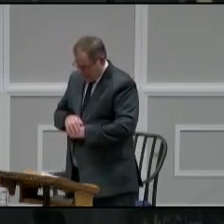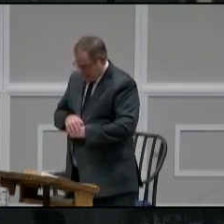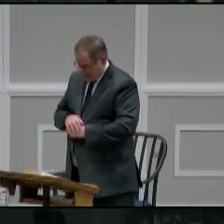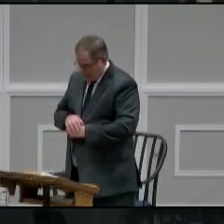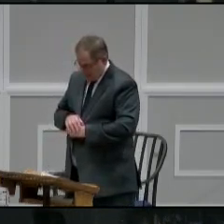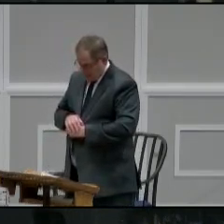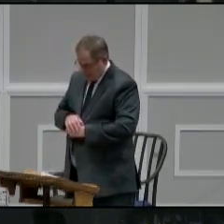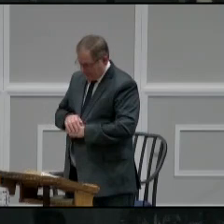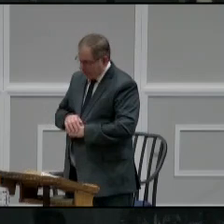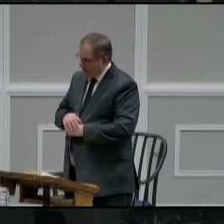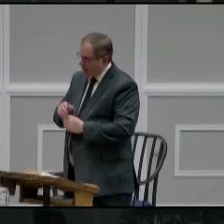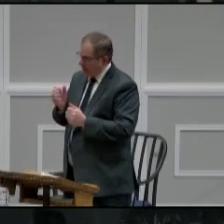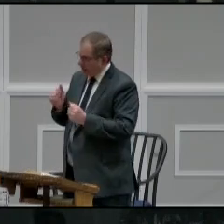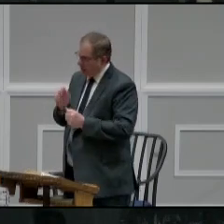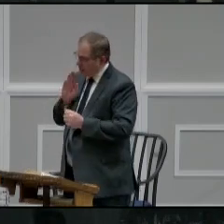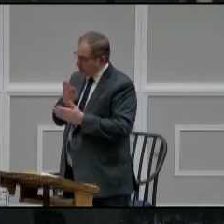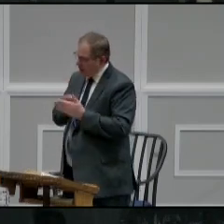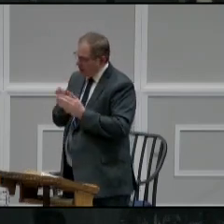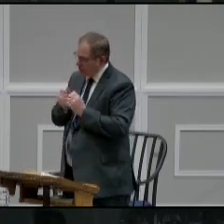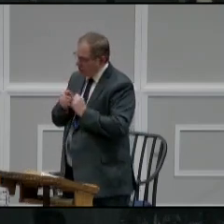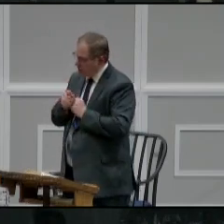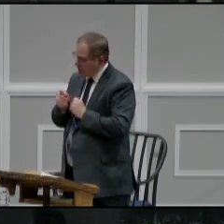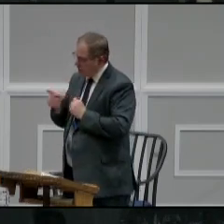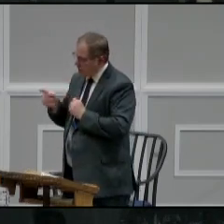Can I be transparent with you?